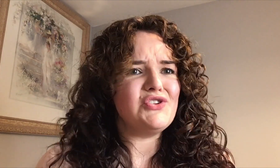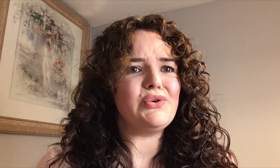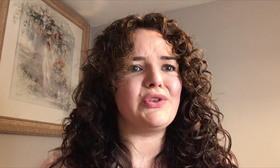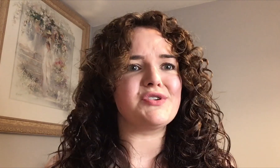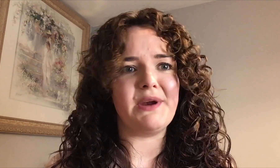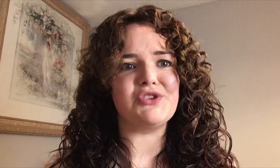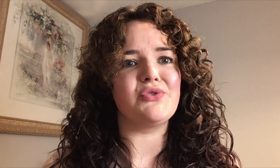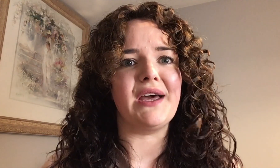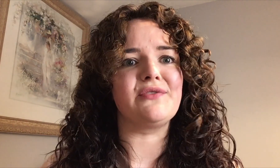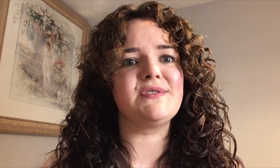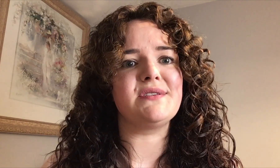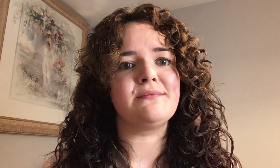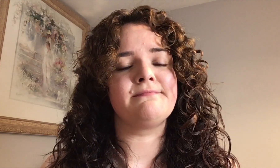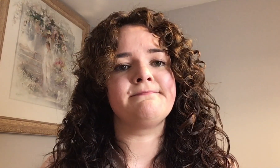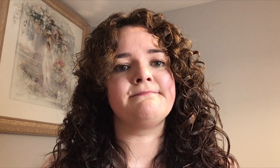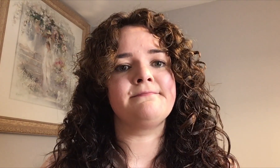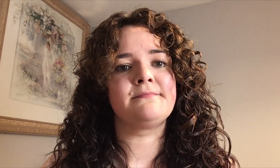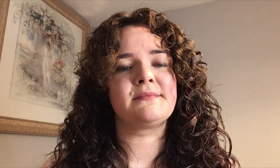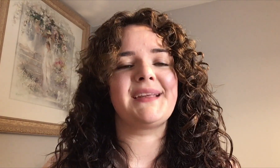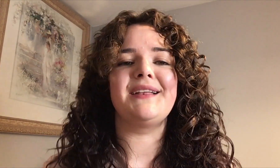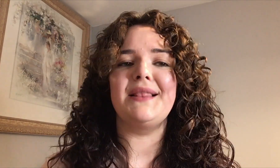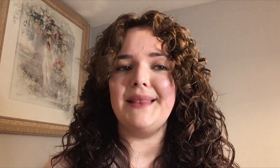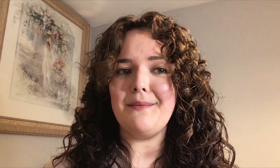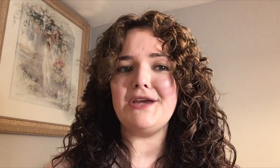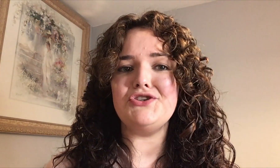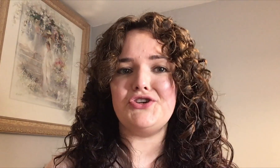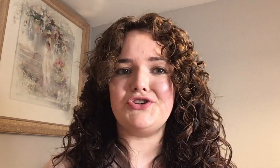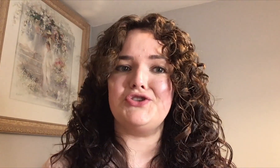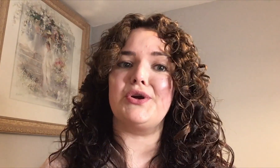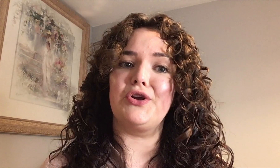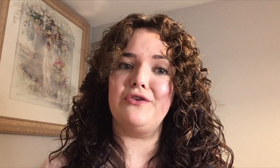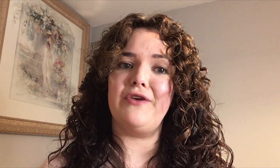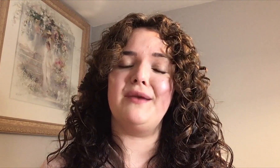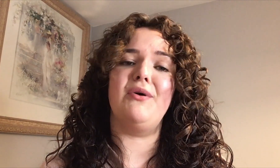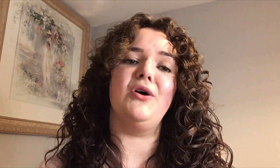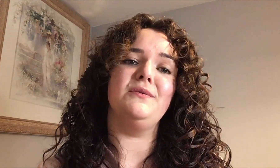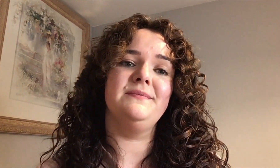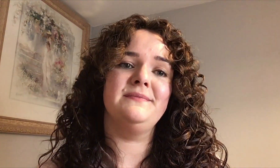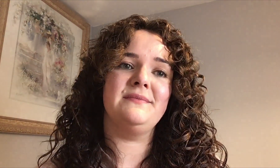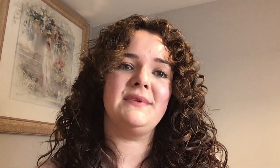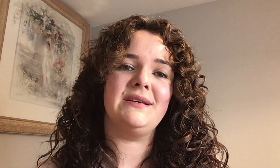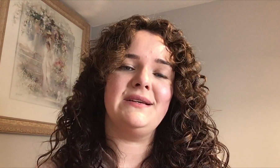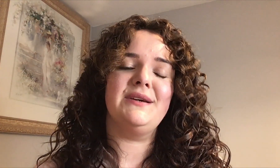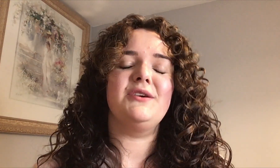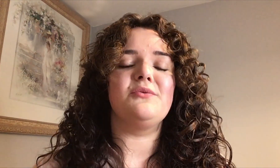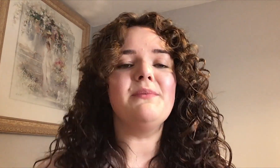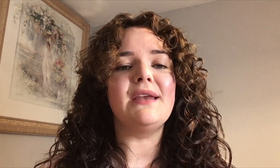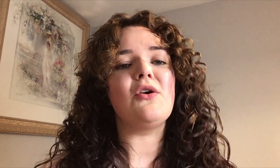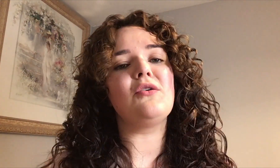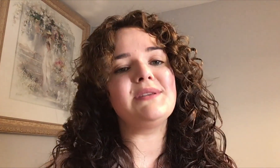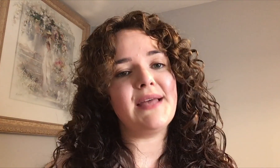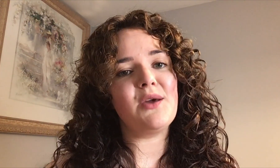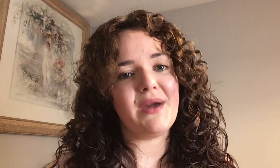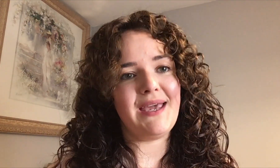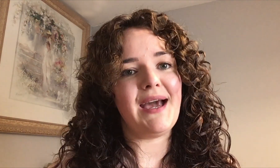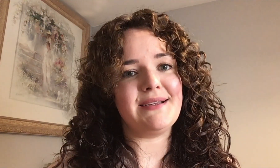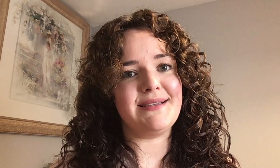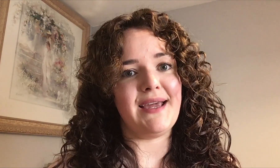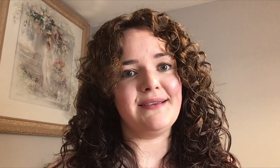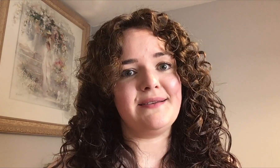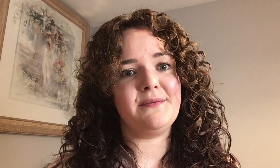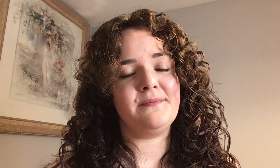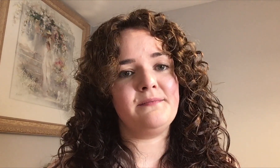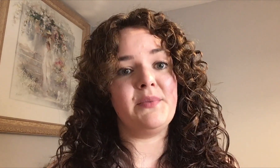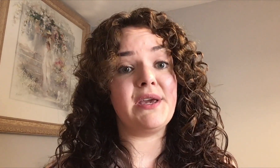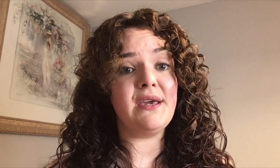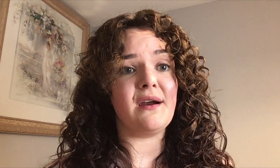does it have to do with our spiritual gifts? Let me introduce you to our good friend Paul. We may not always like what he has